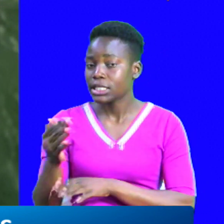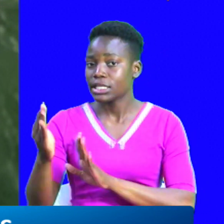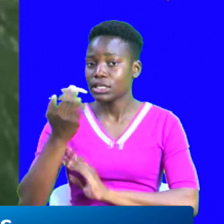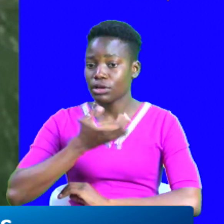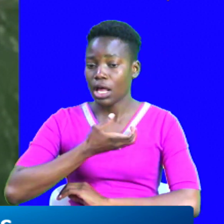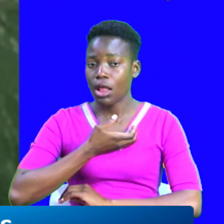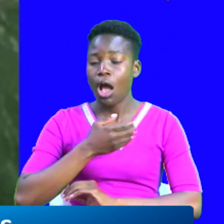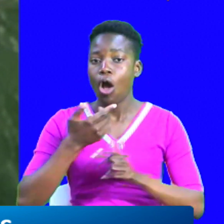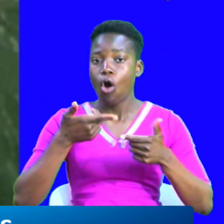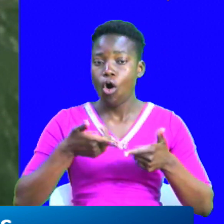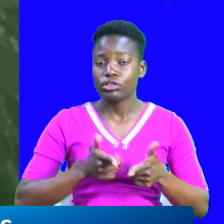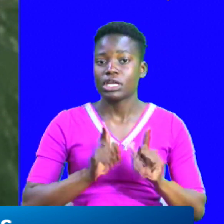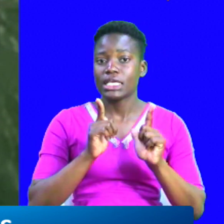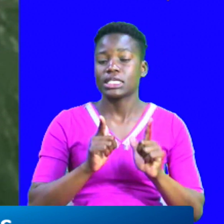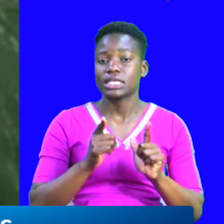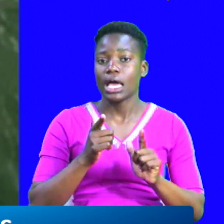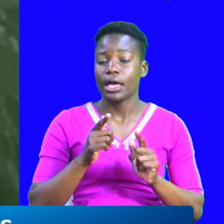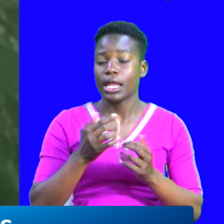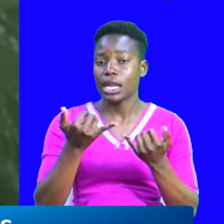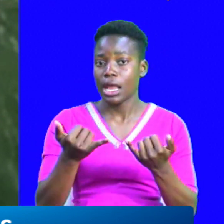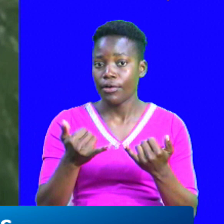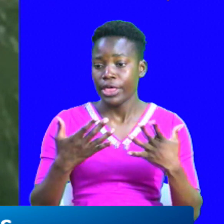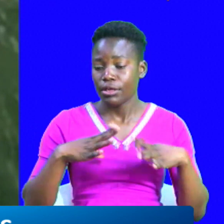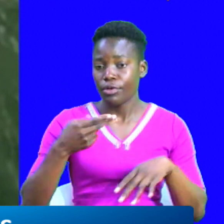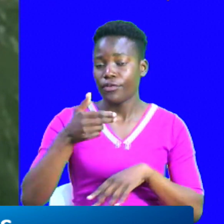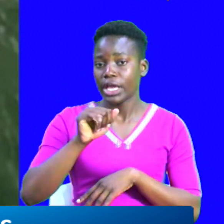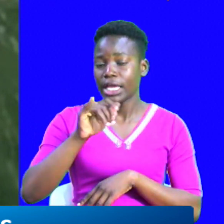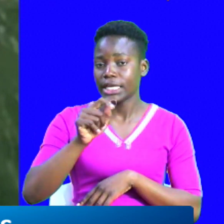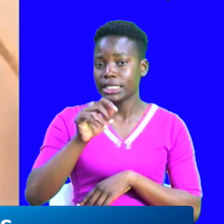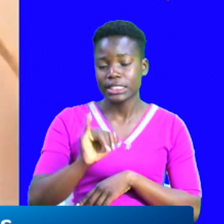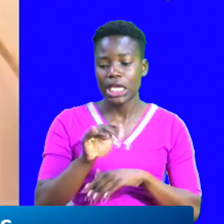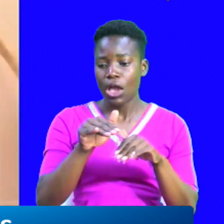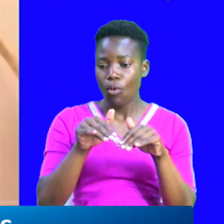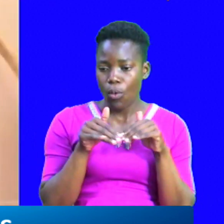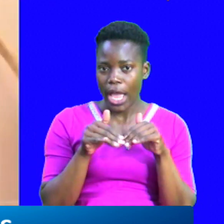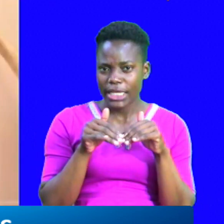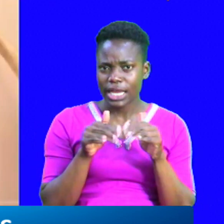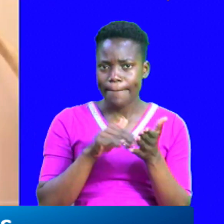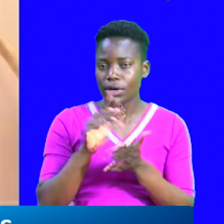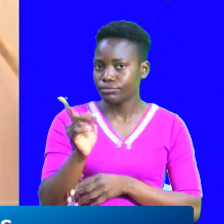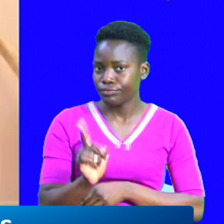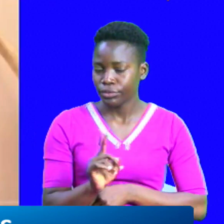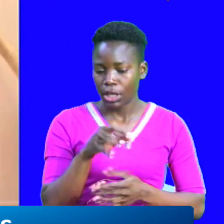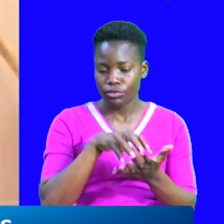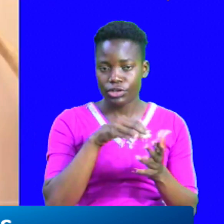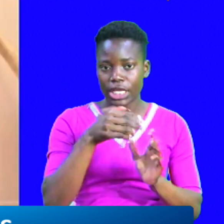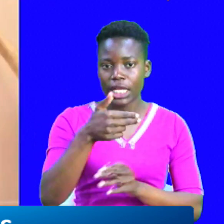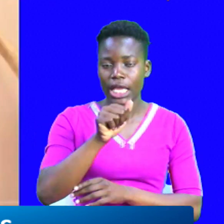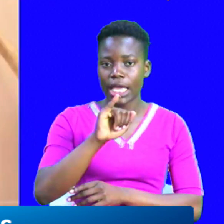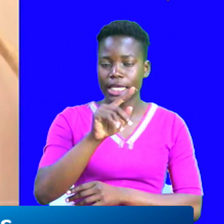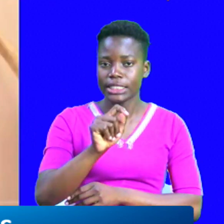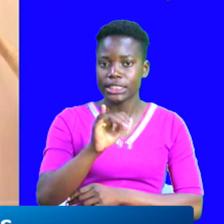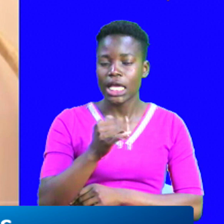this mission now. The people of Haiti cannot wait much longer. The situation in Haiti demands, as a matter